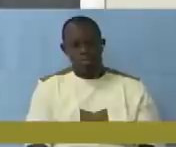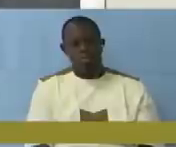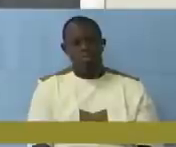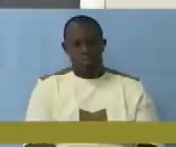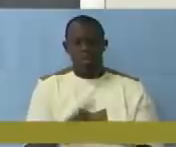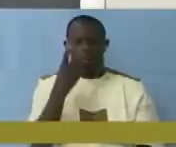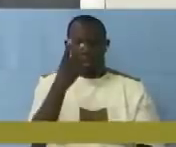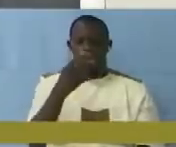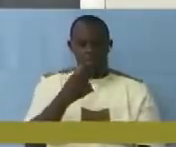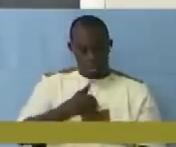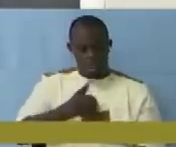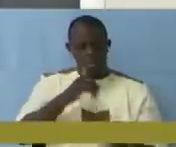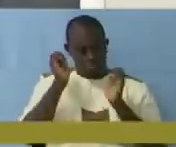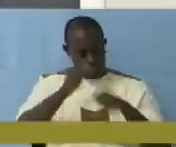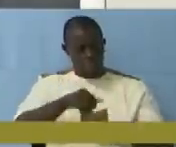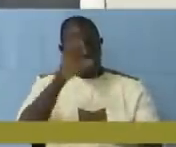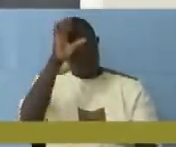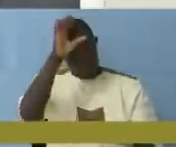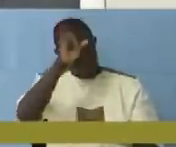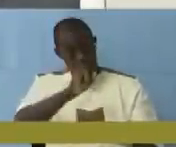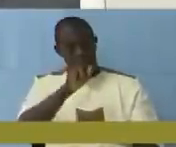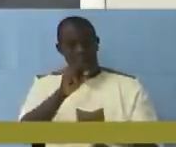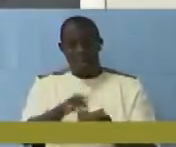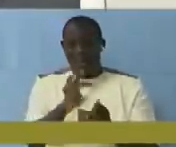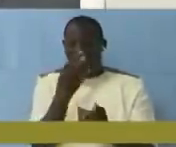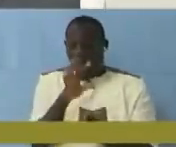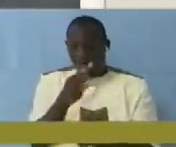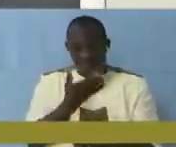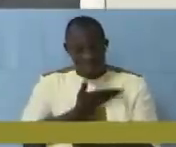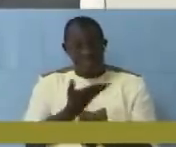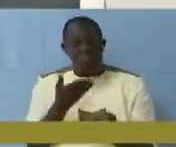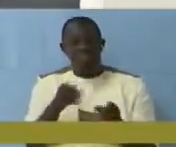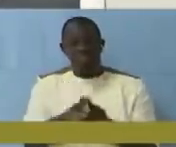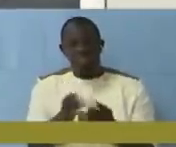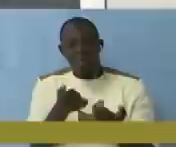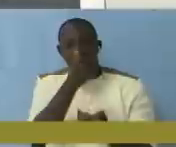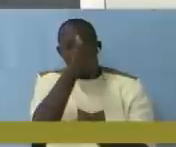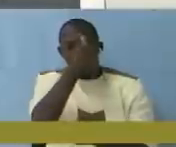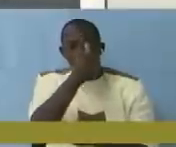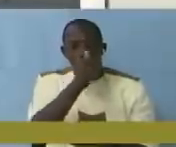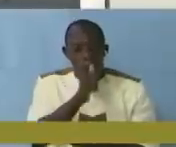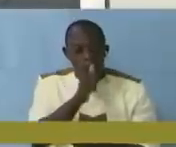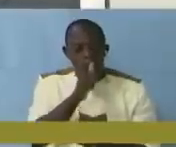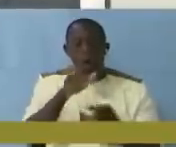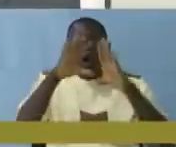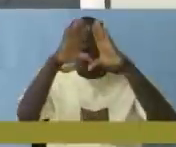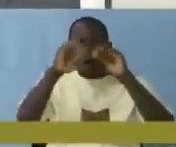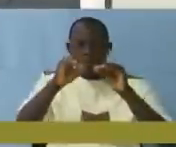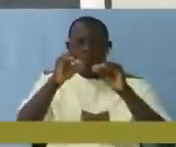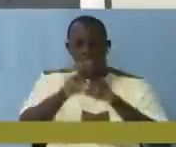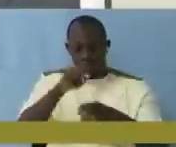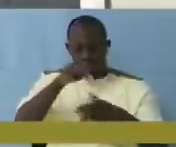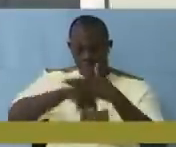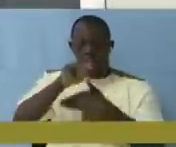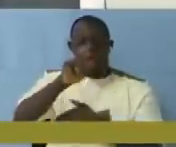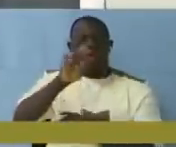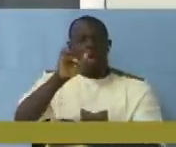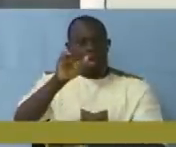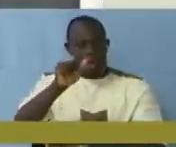I can understand if there is a secret unit within the